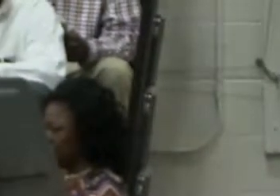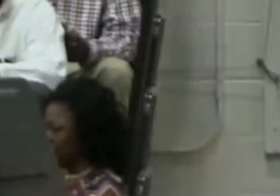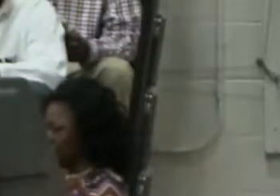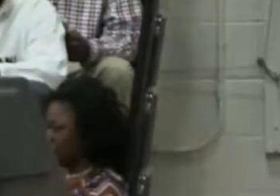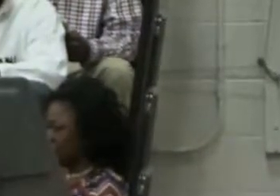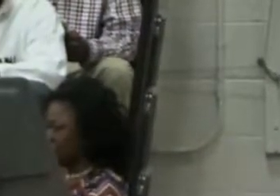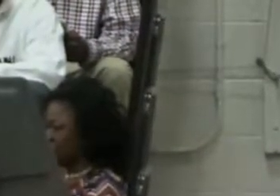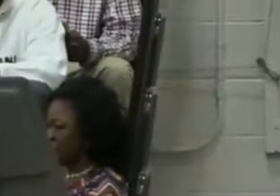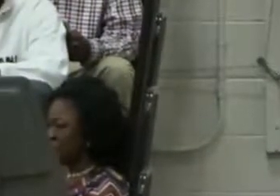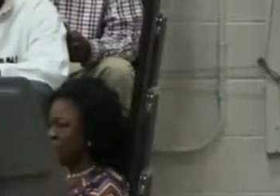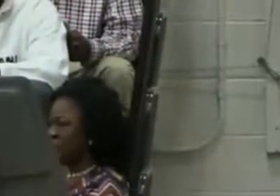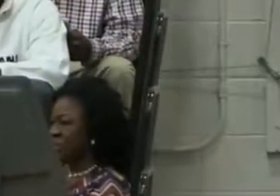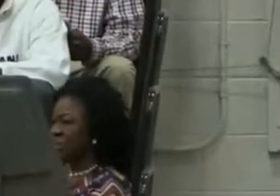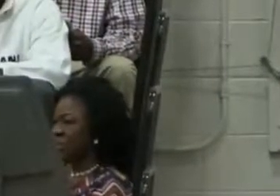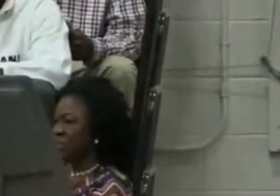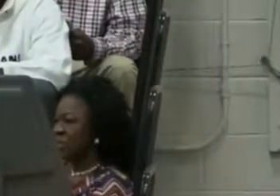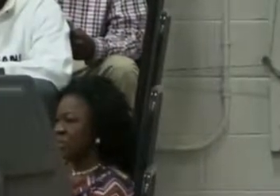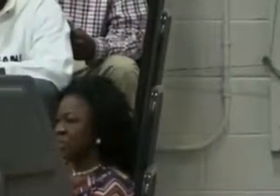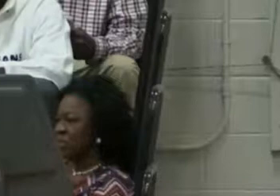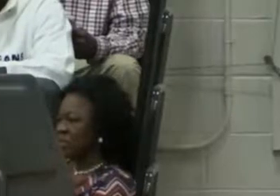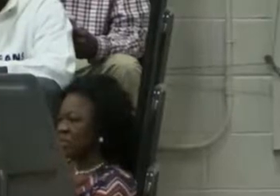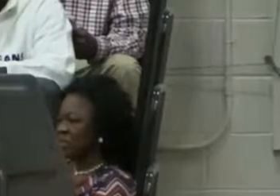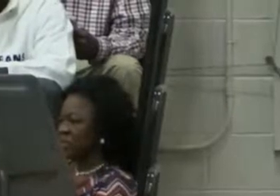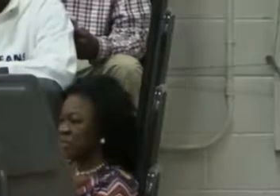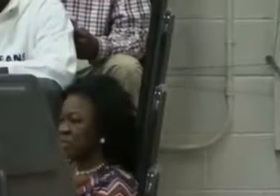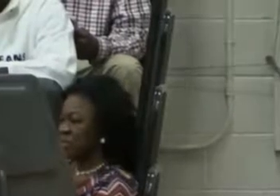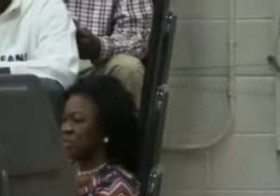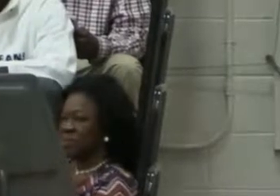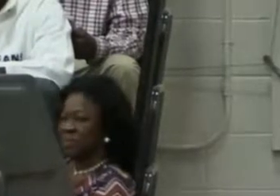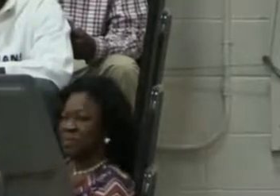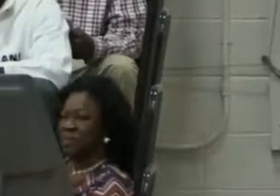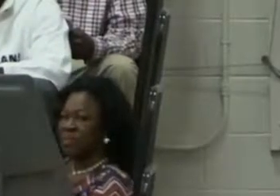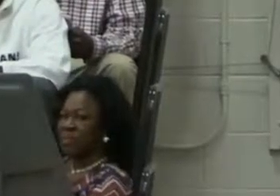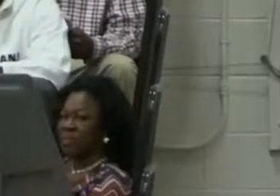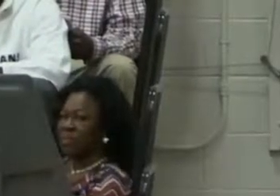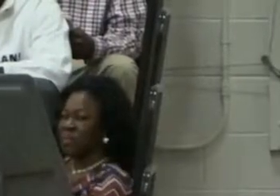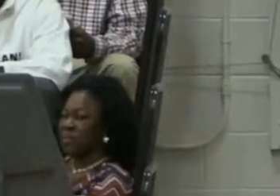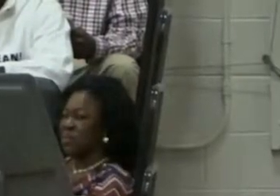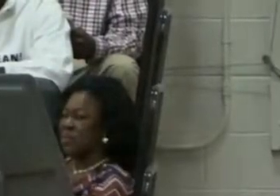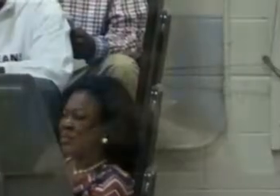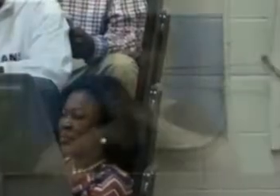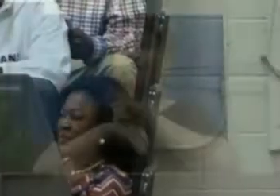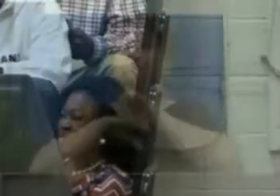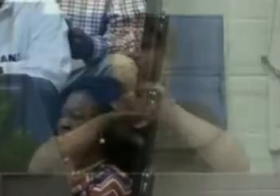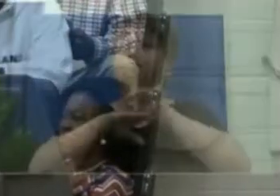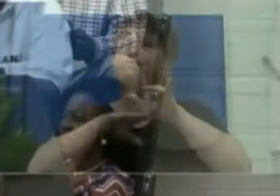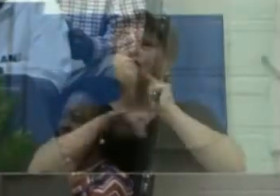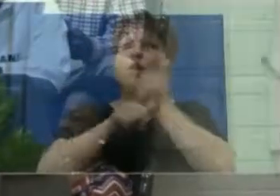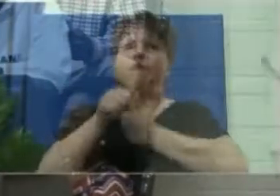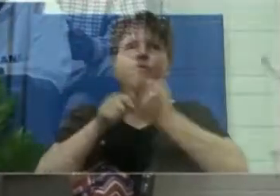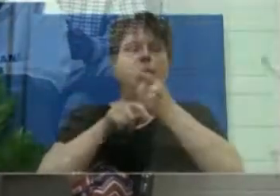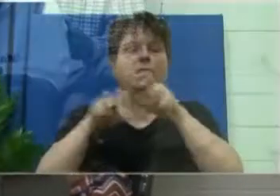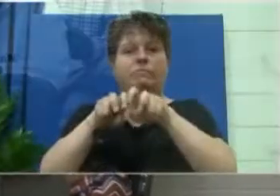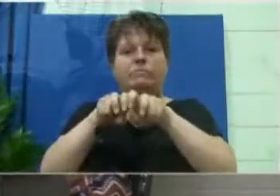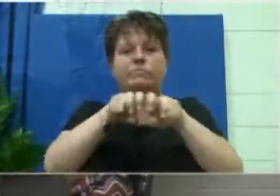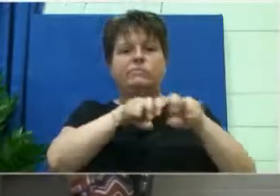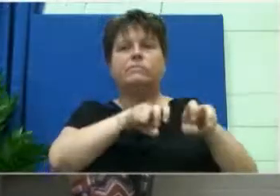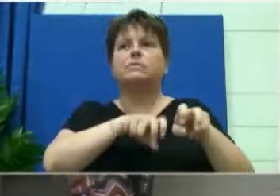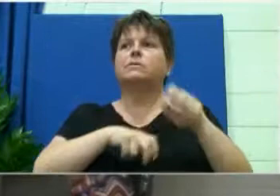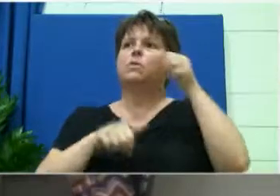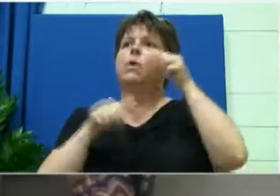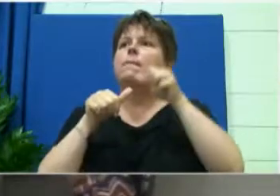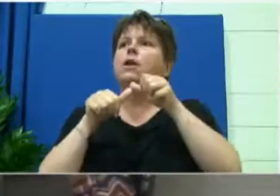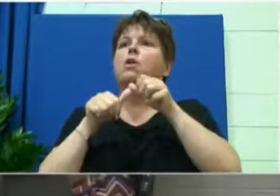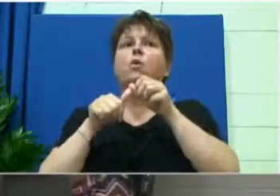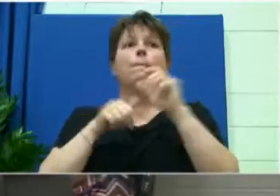bit together. We'll be all friends tonight, so just kind of move in so we all get everybody, make sure they get their seats. Reminder, the